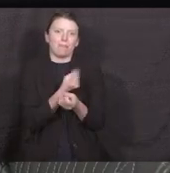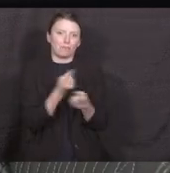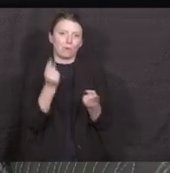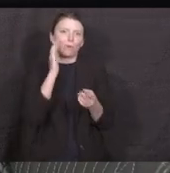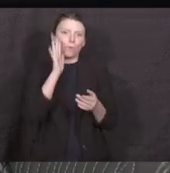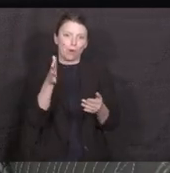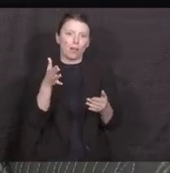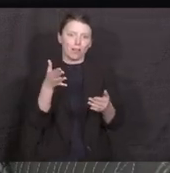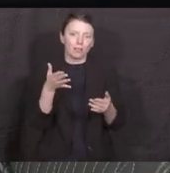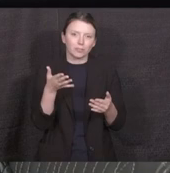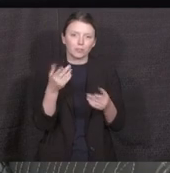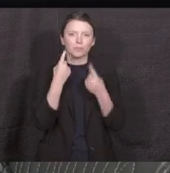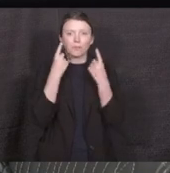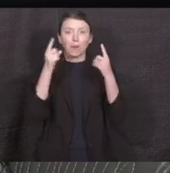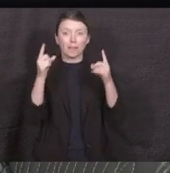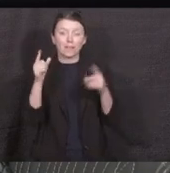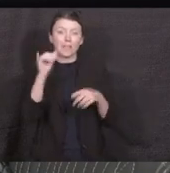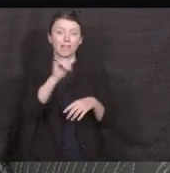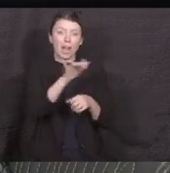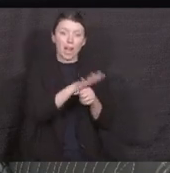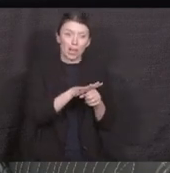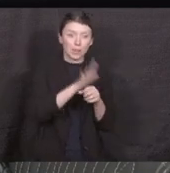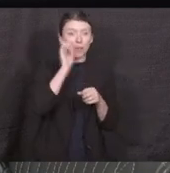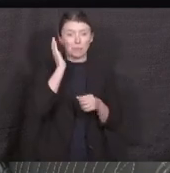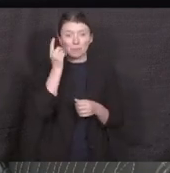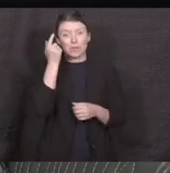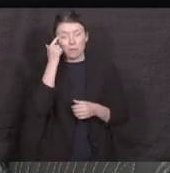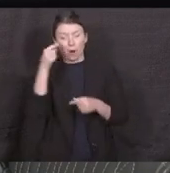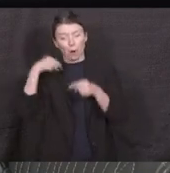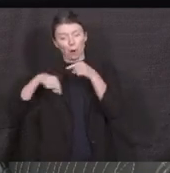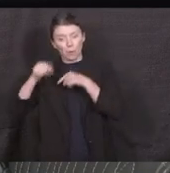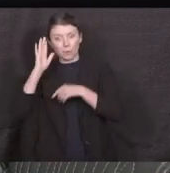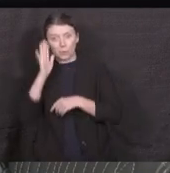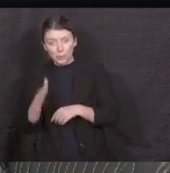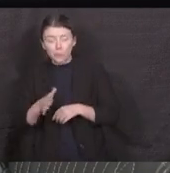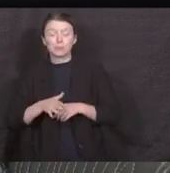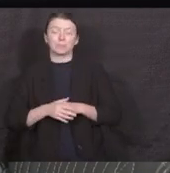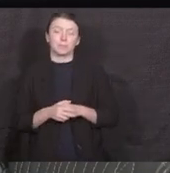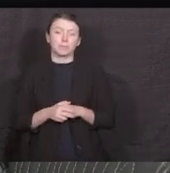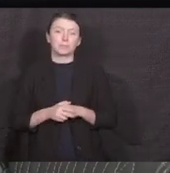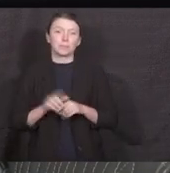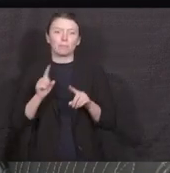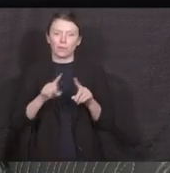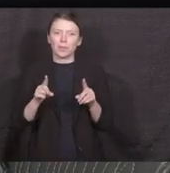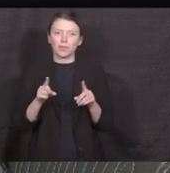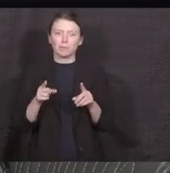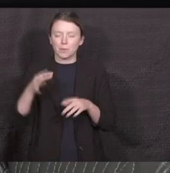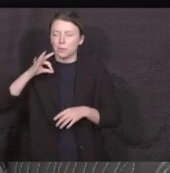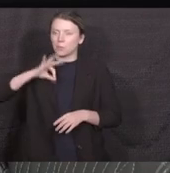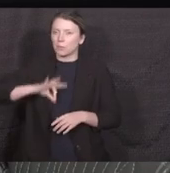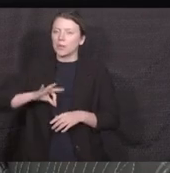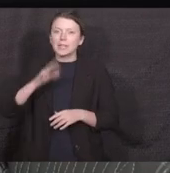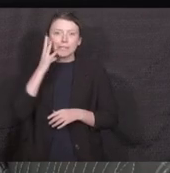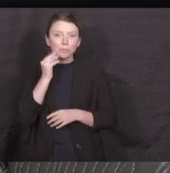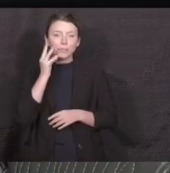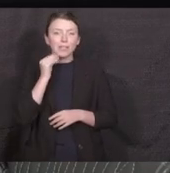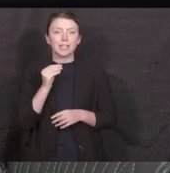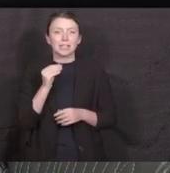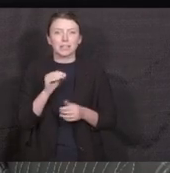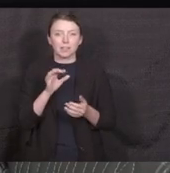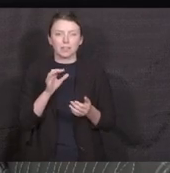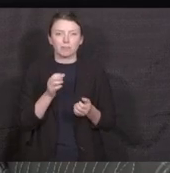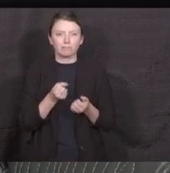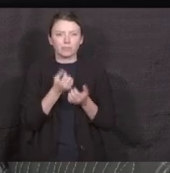in the area that they thought they were going to make it into. But it's been very rewarding, the proportion of students who